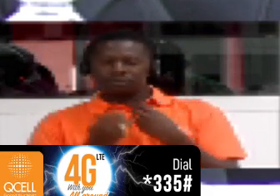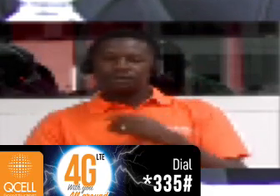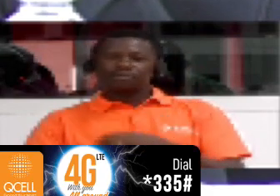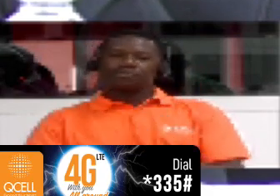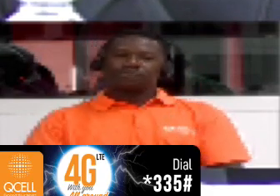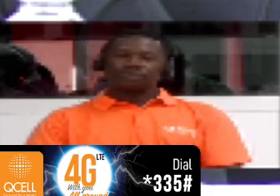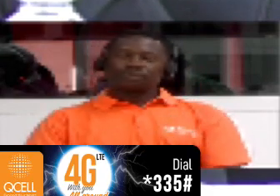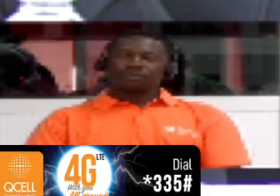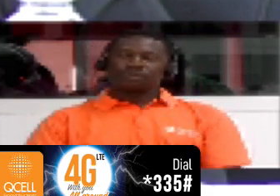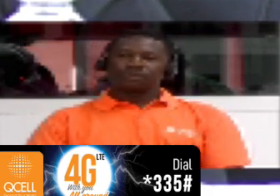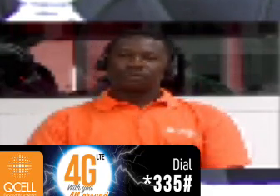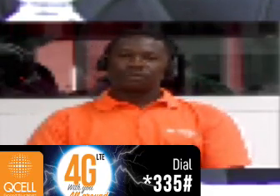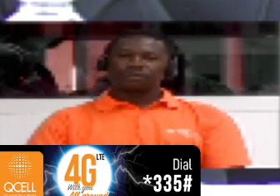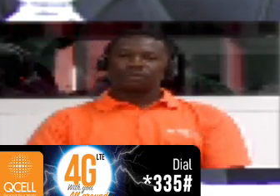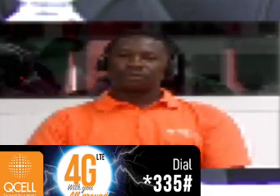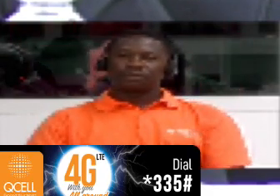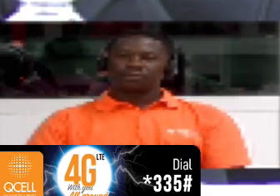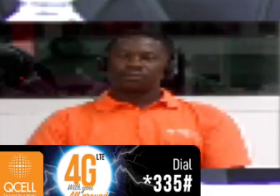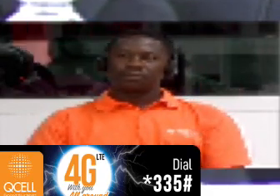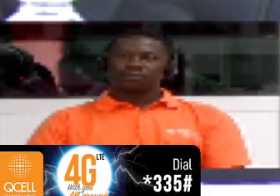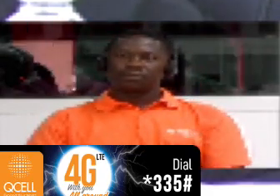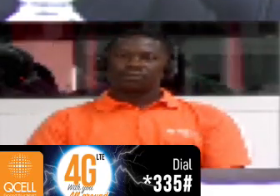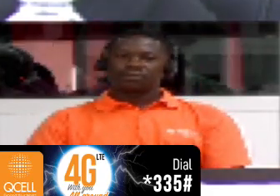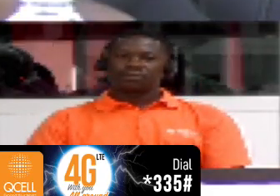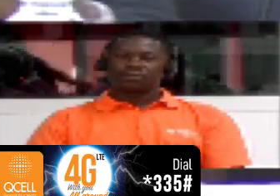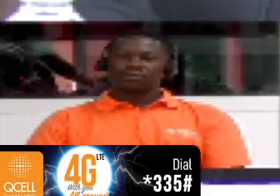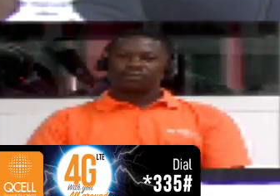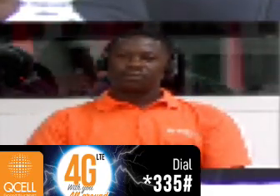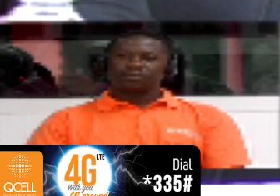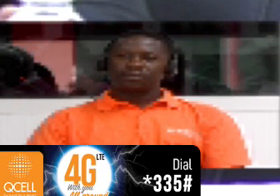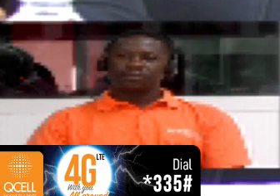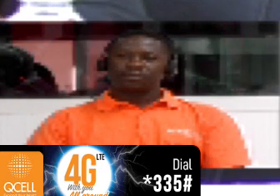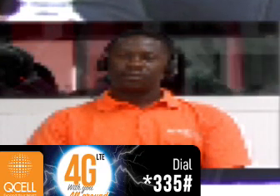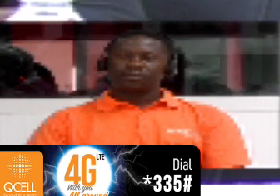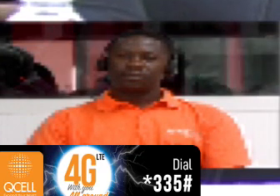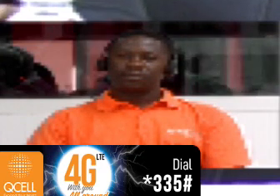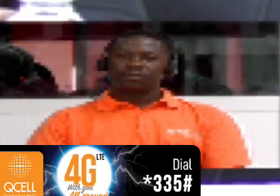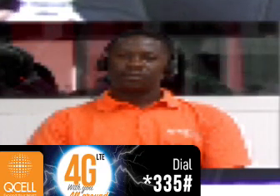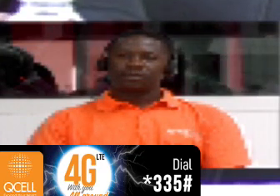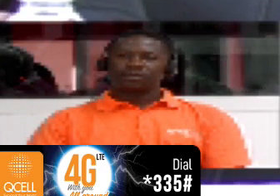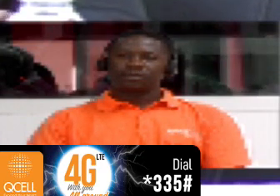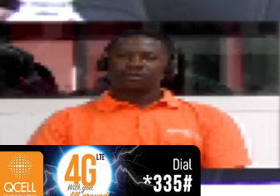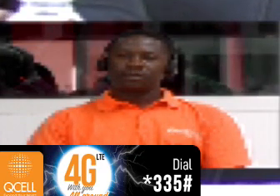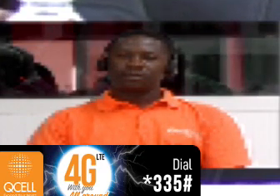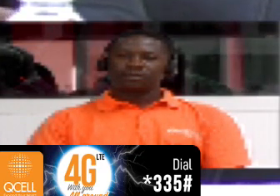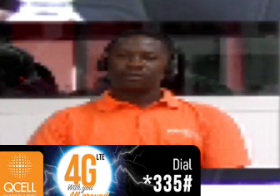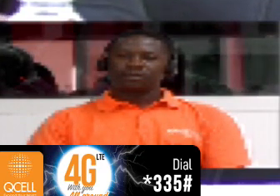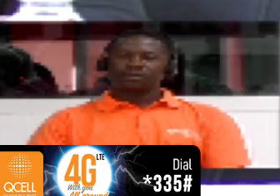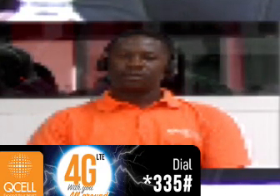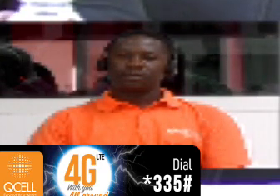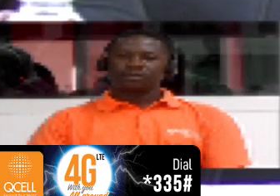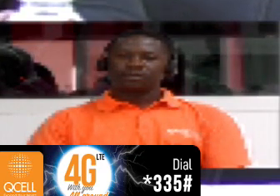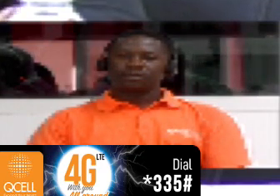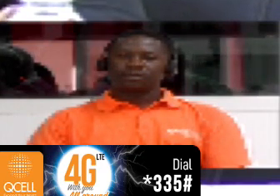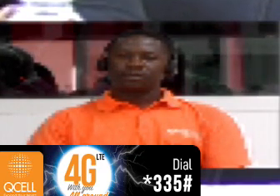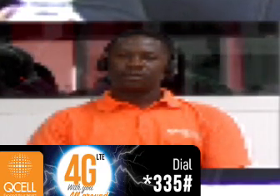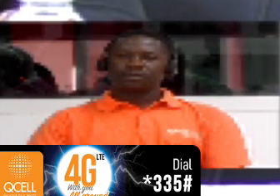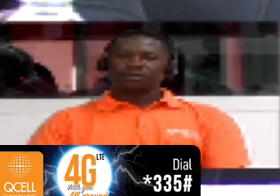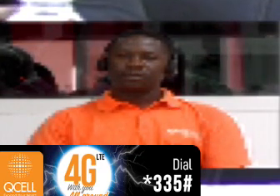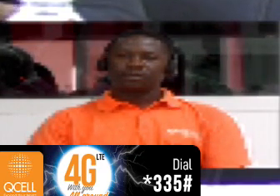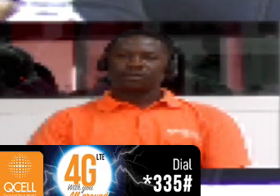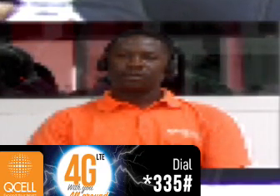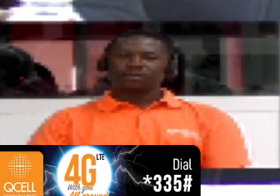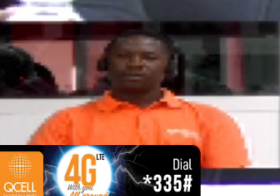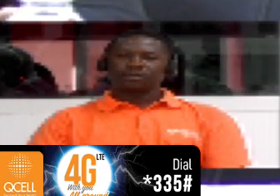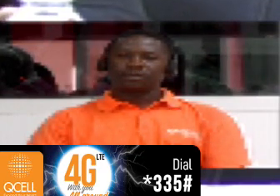dron ye place lu men mara wala ye ranks men nu soto police kono ka bo place to kata place to nisa hakilo sibula alumulu fanal